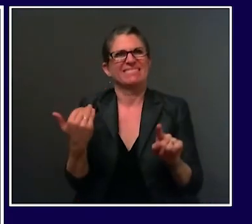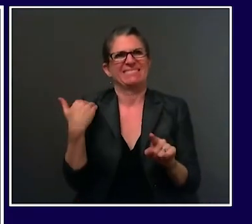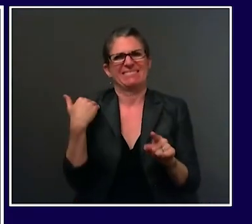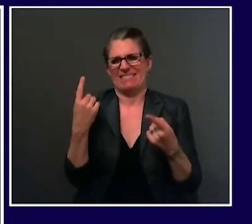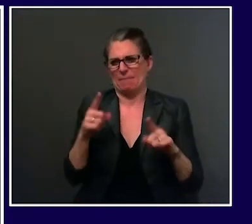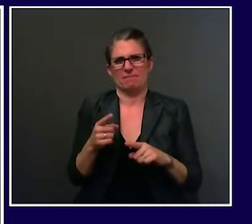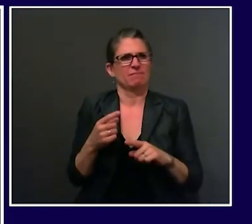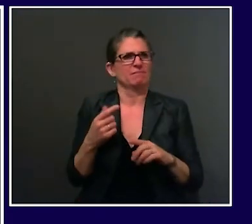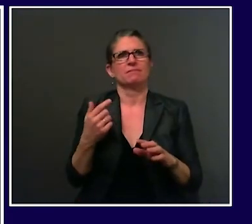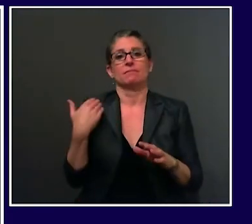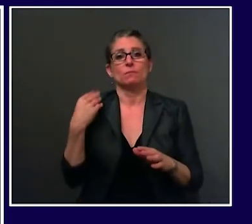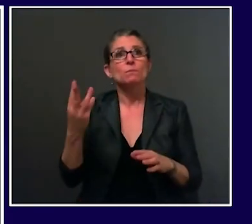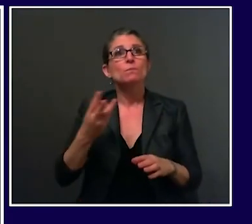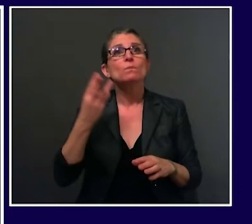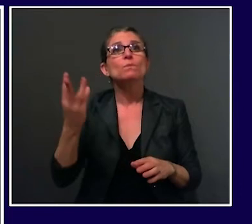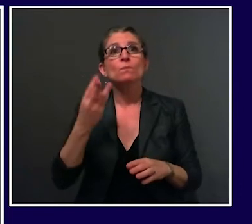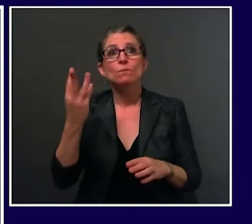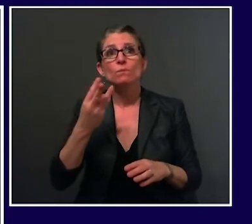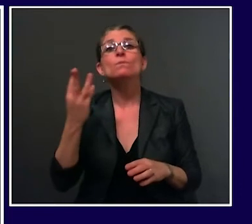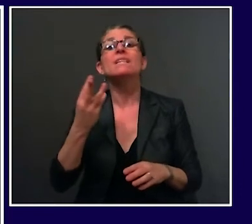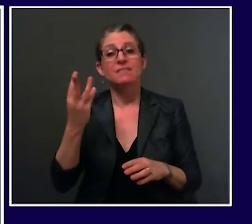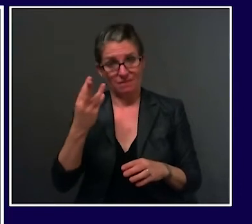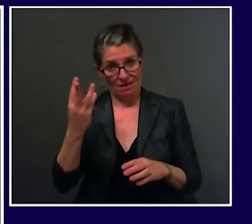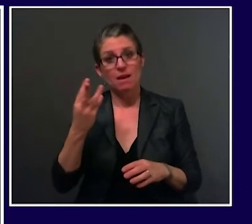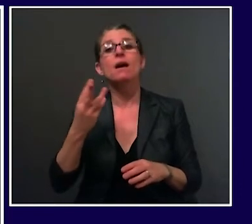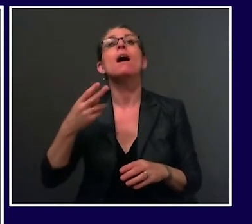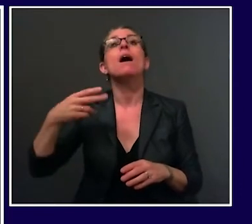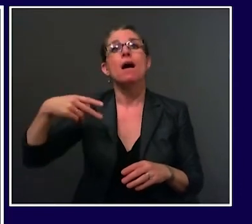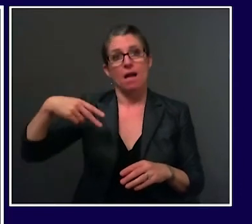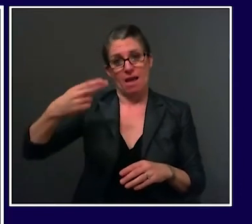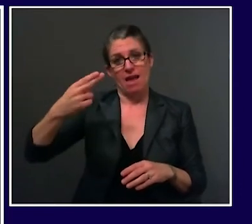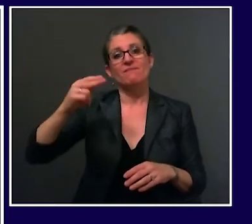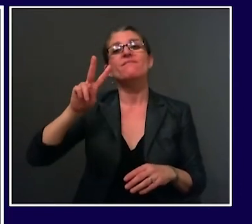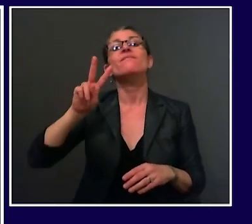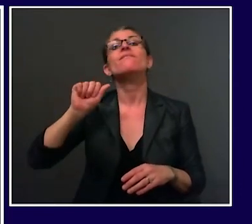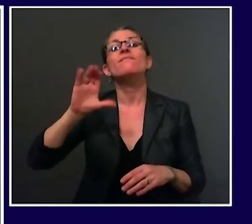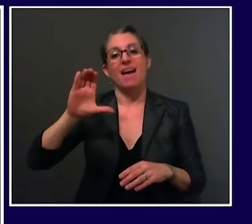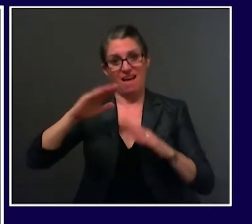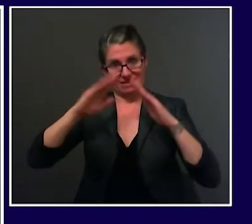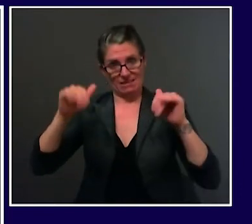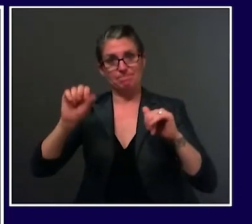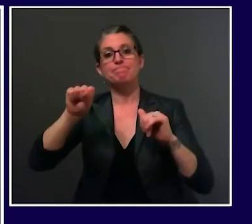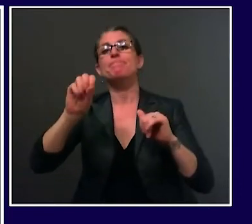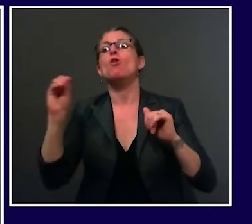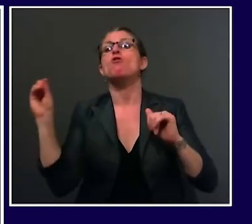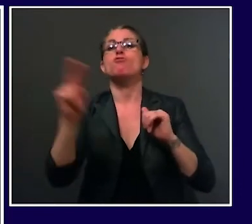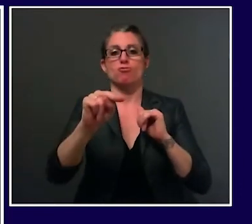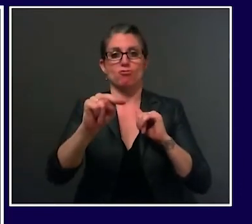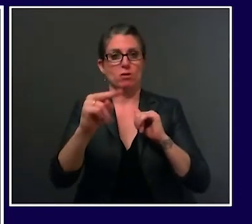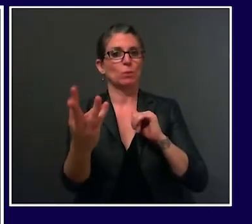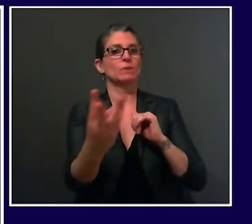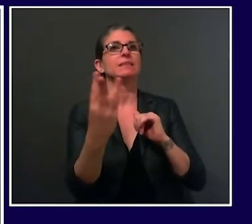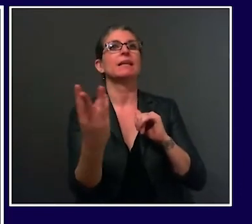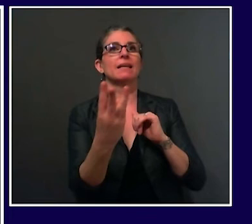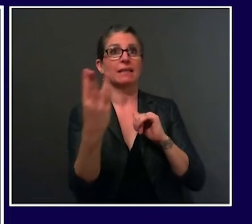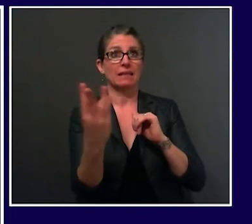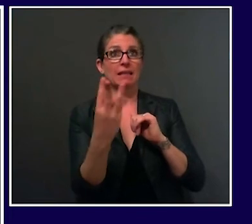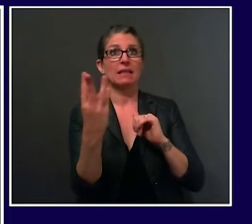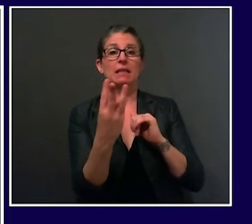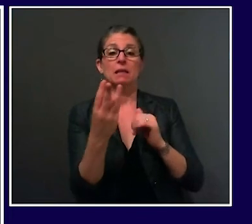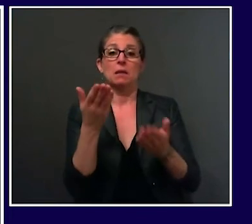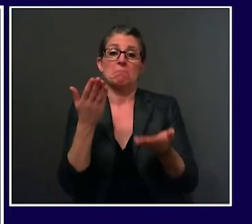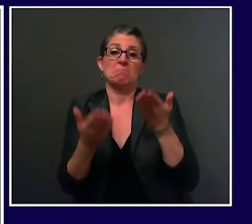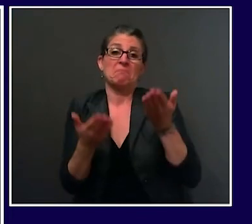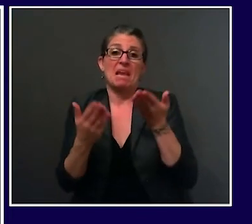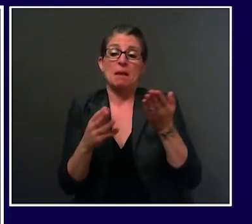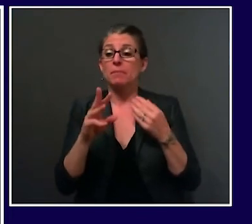the HVAC system was turned back on, and that could have kicked up particles of dust that caused a very,